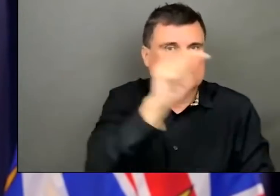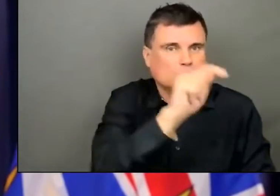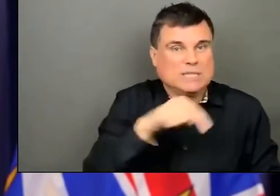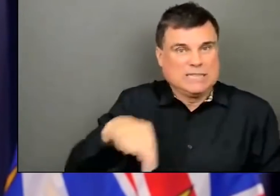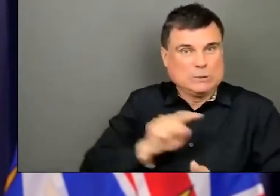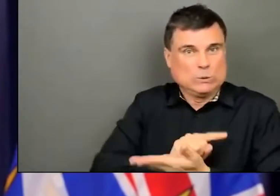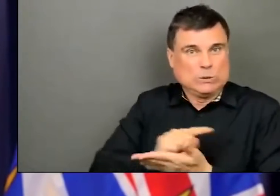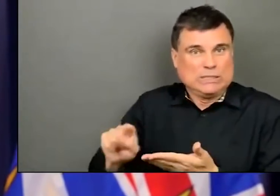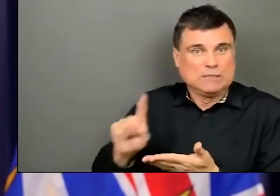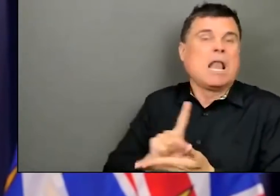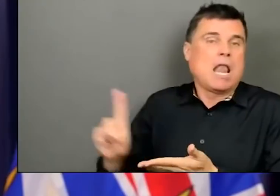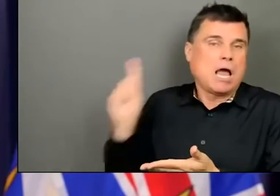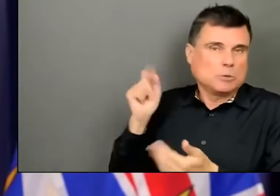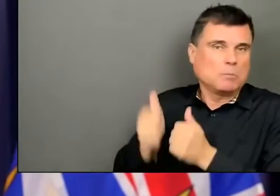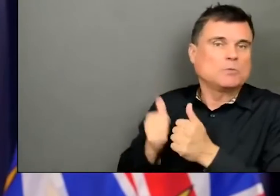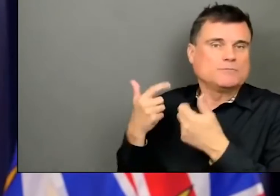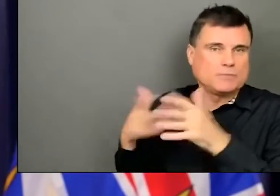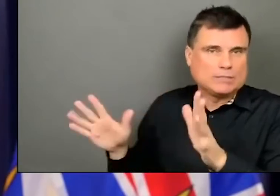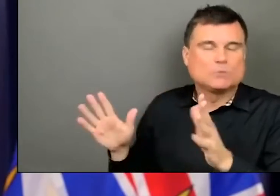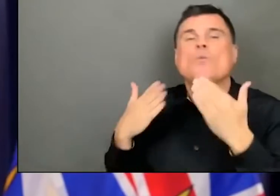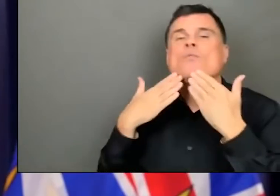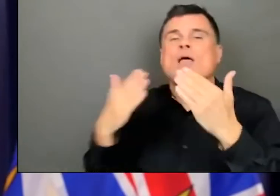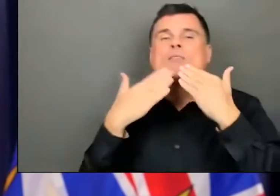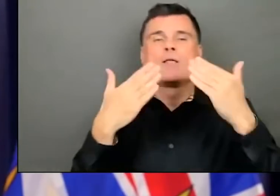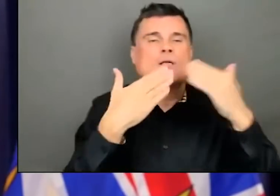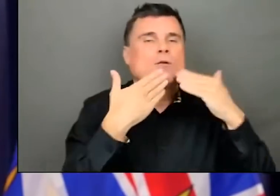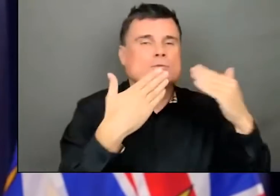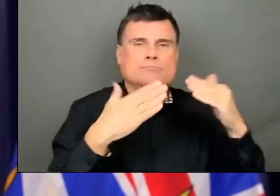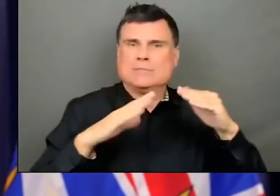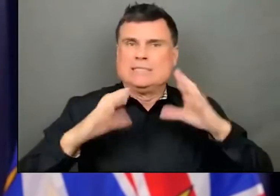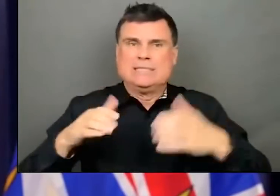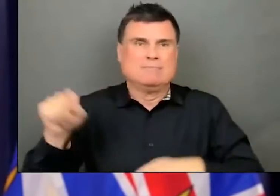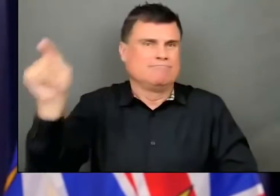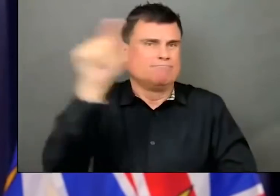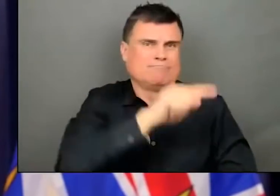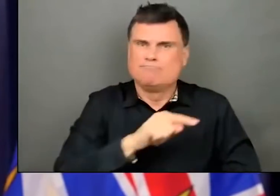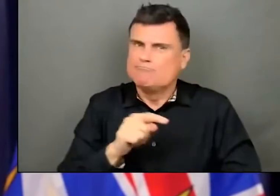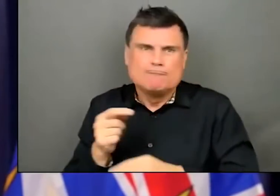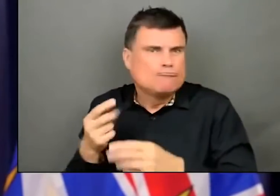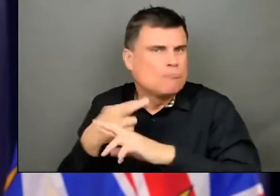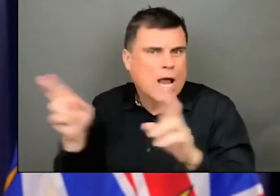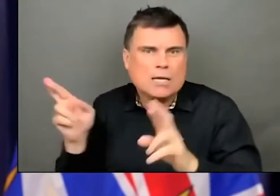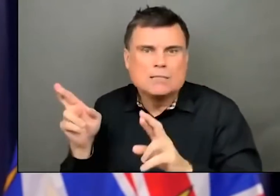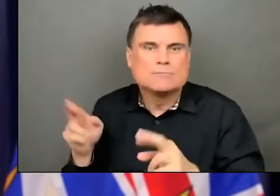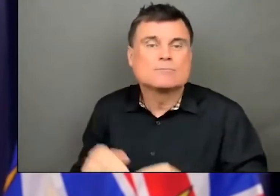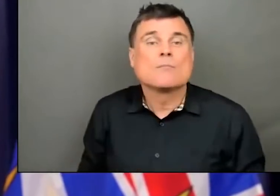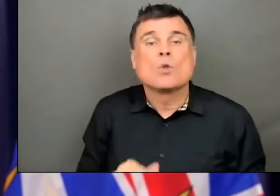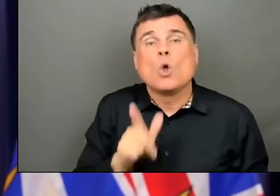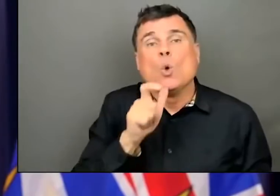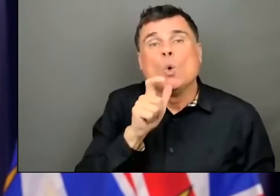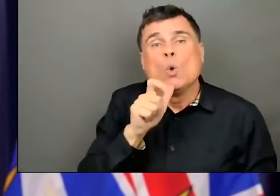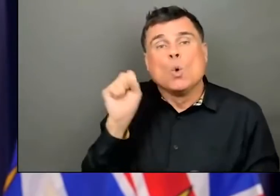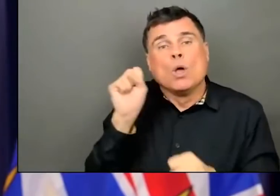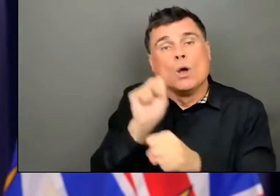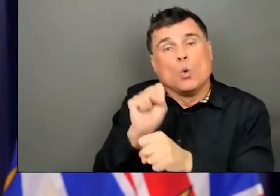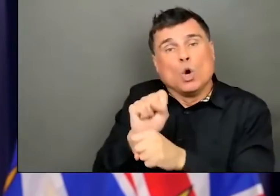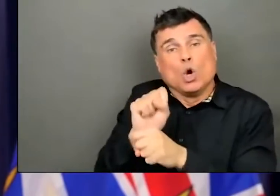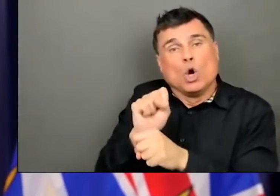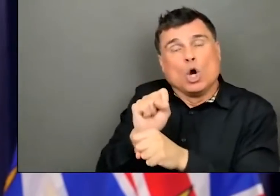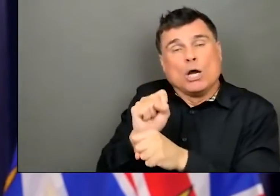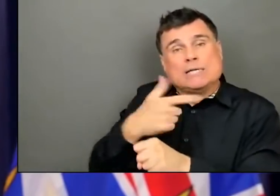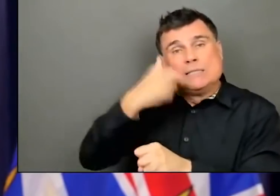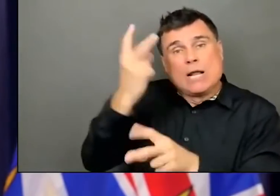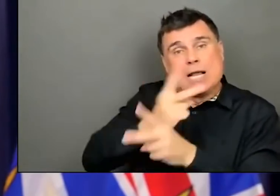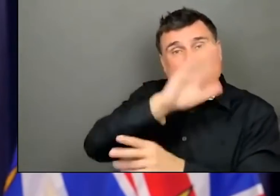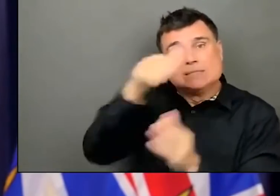of our vaccination teams, and everyone working in long-term care for this effort. We wanted to get it done, largely done, by